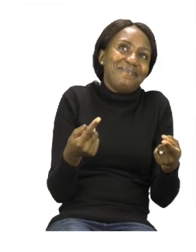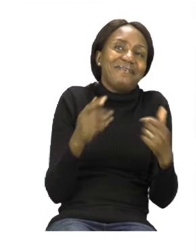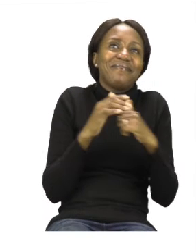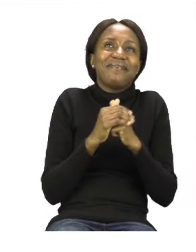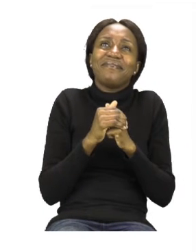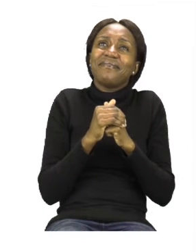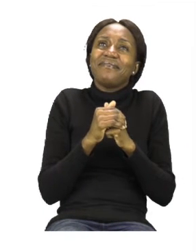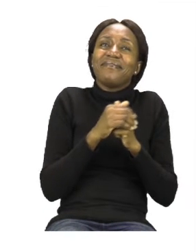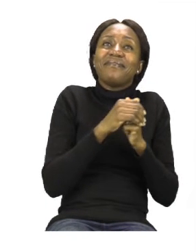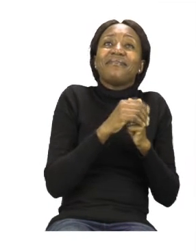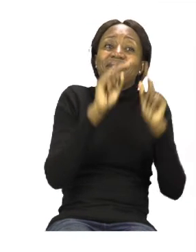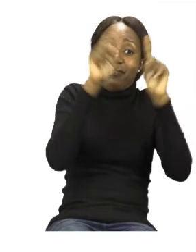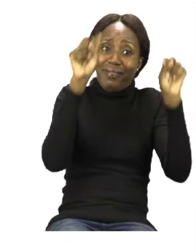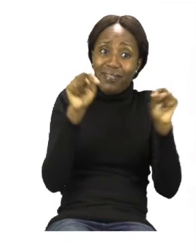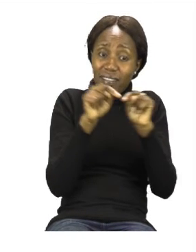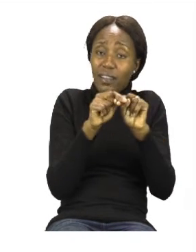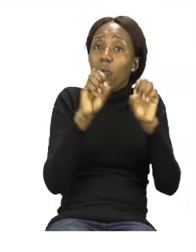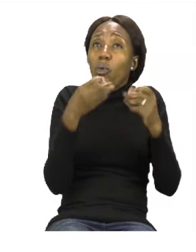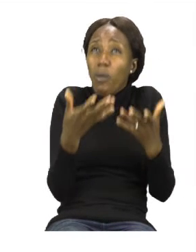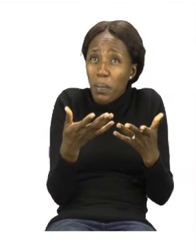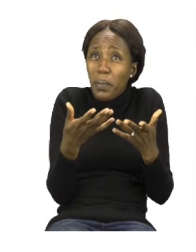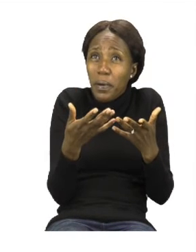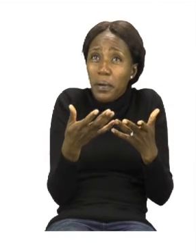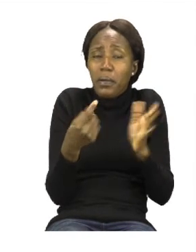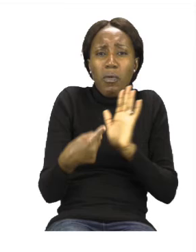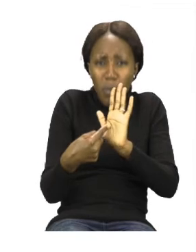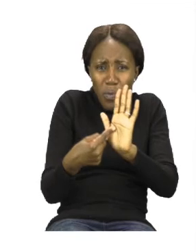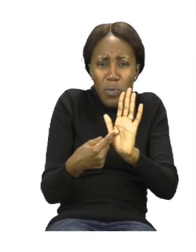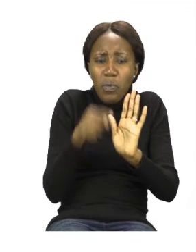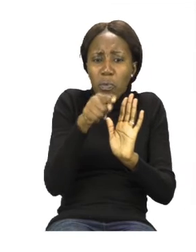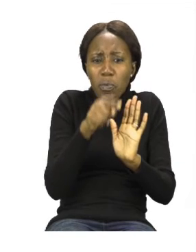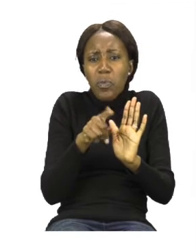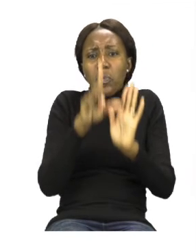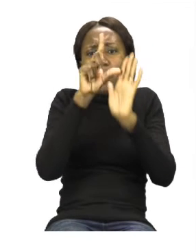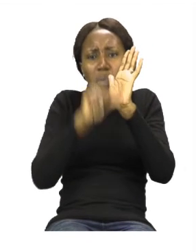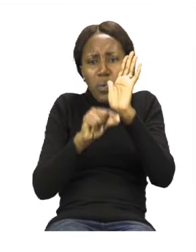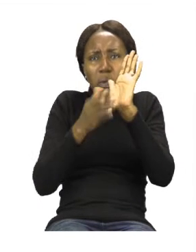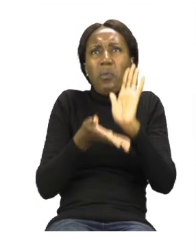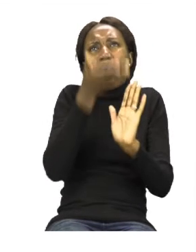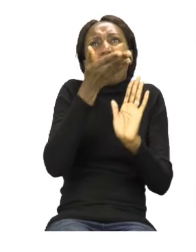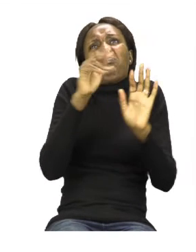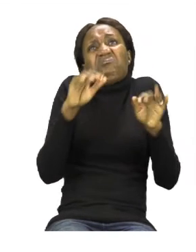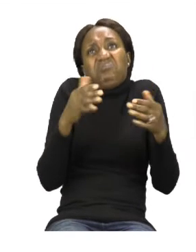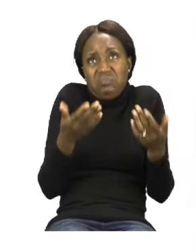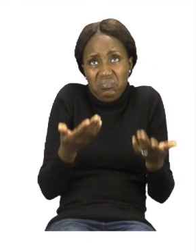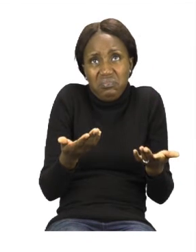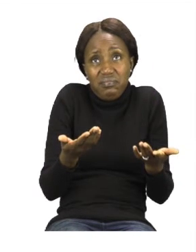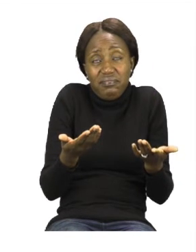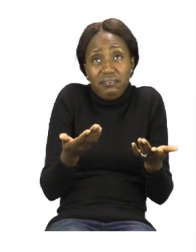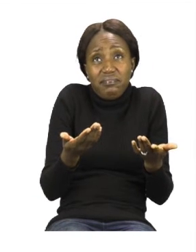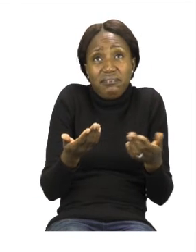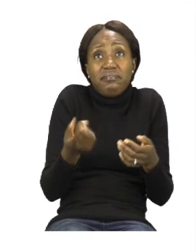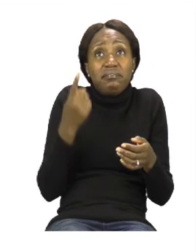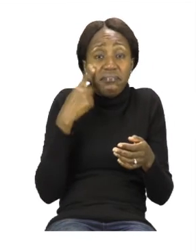The word price is something that tells us how much something is. So if you see a price tag, it